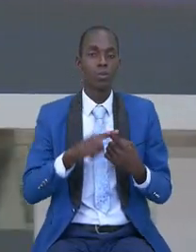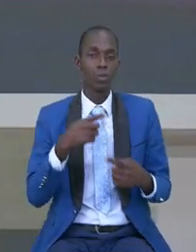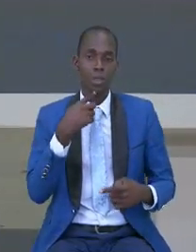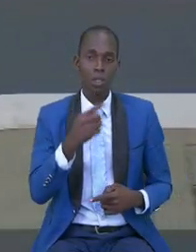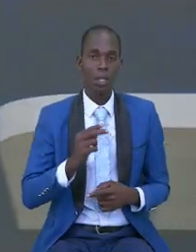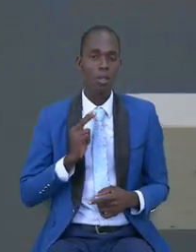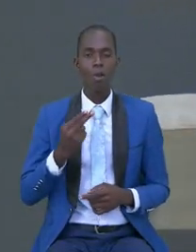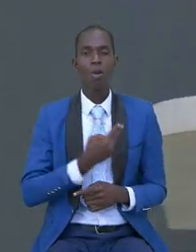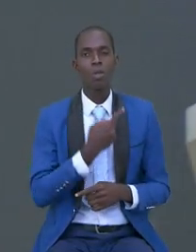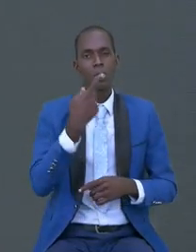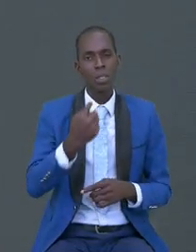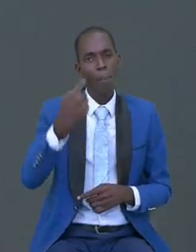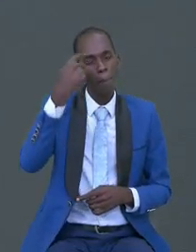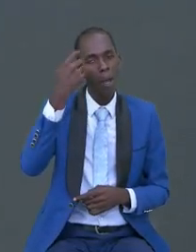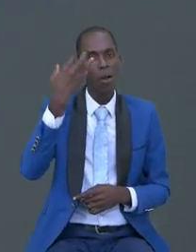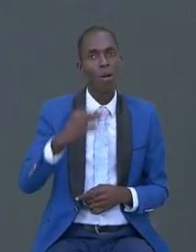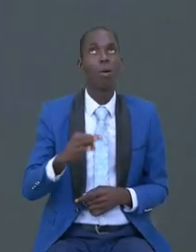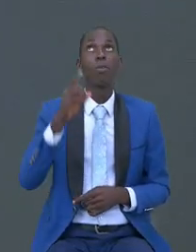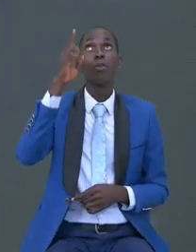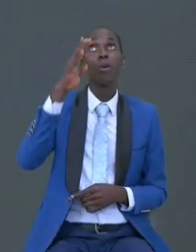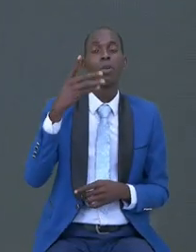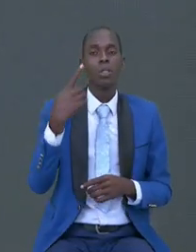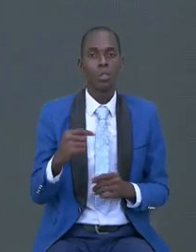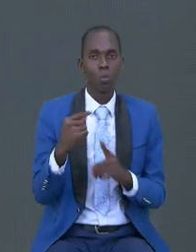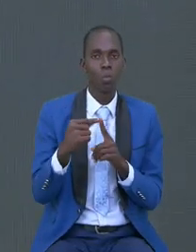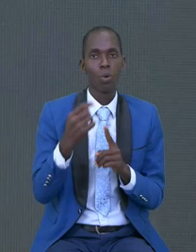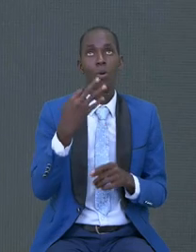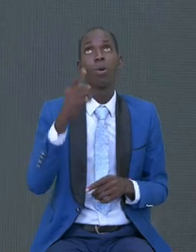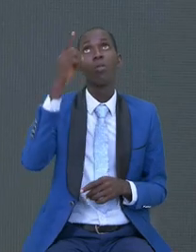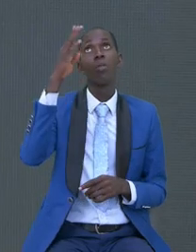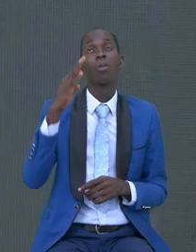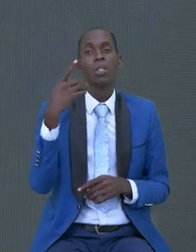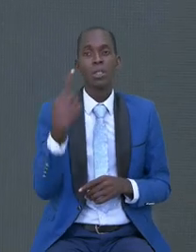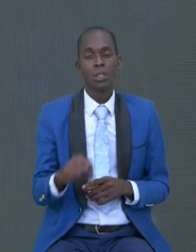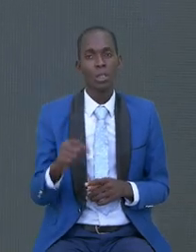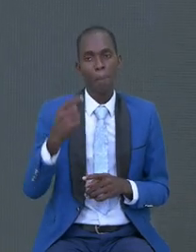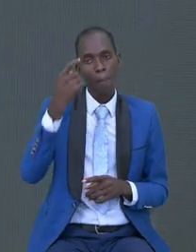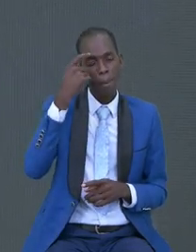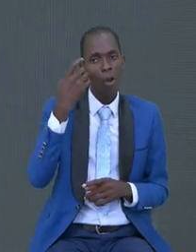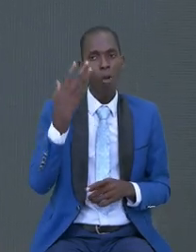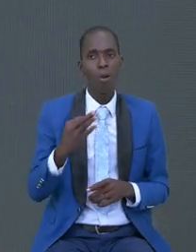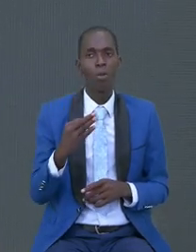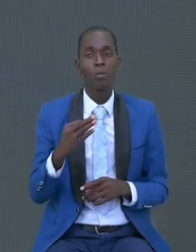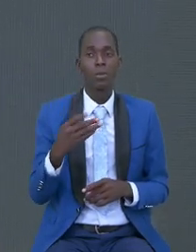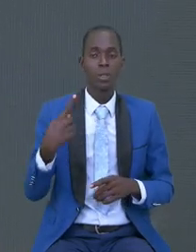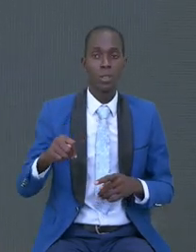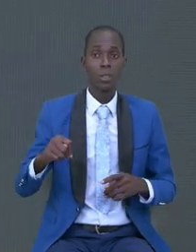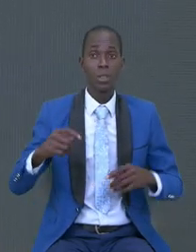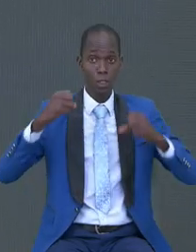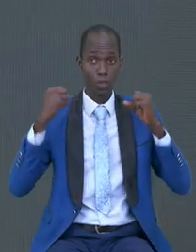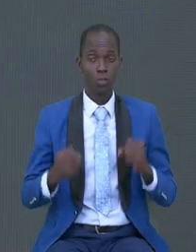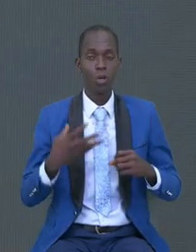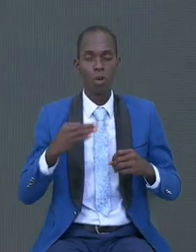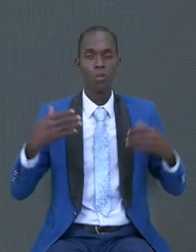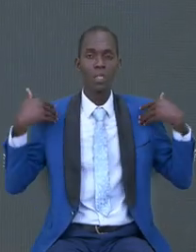the might of God, the message of God, the might of those angels, and the ministry